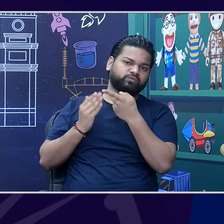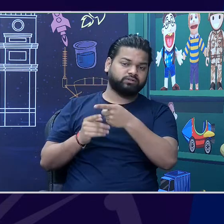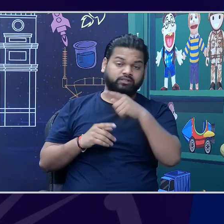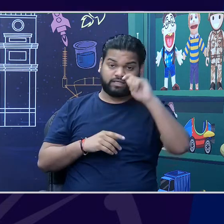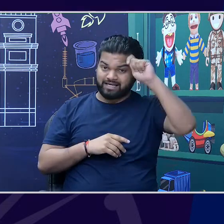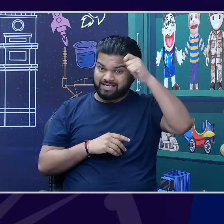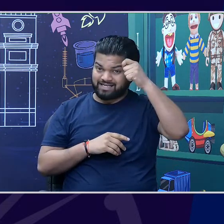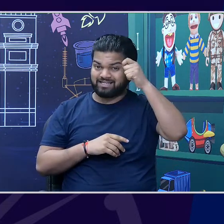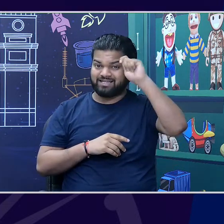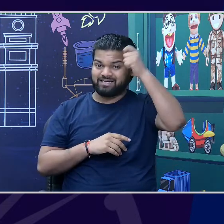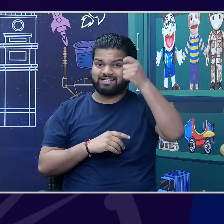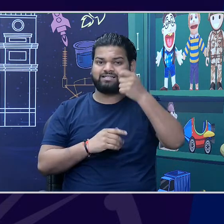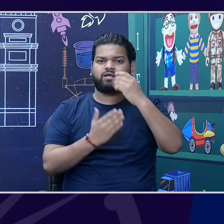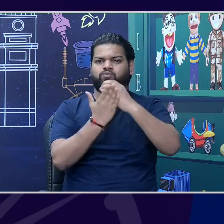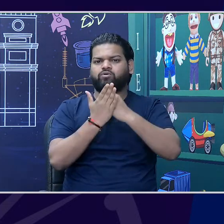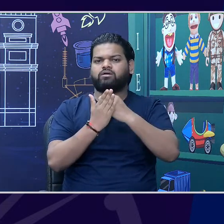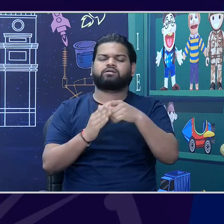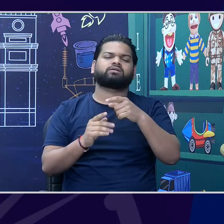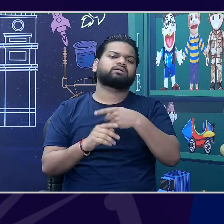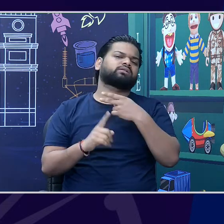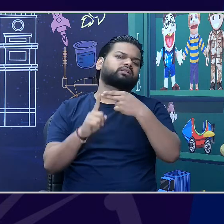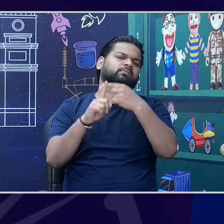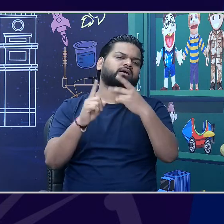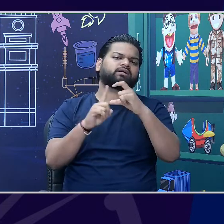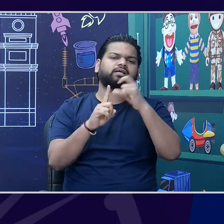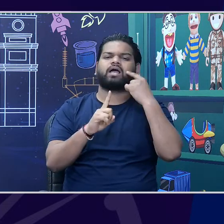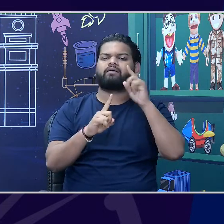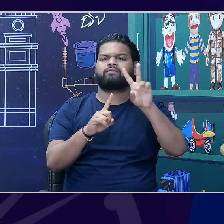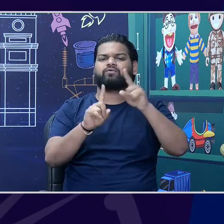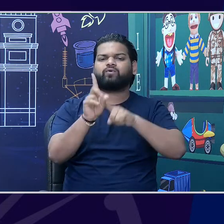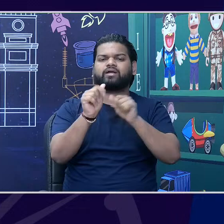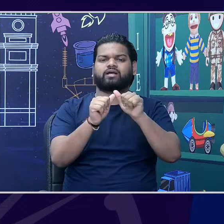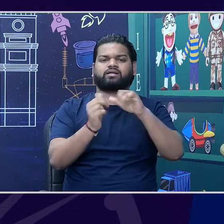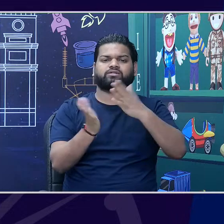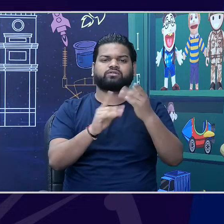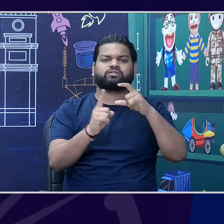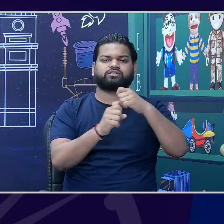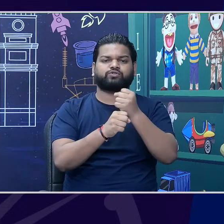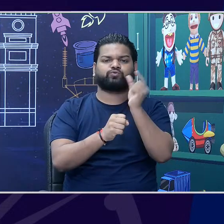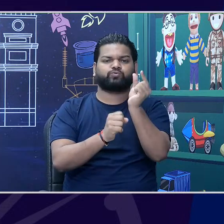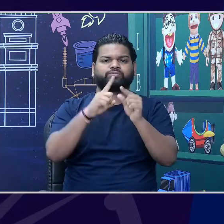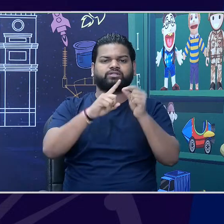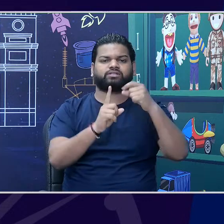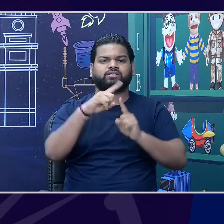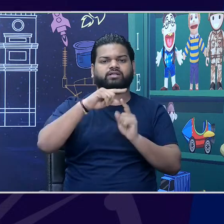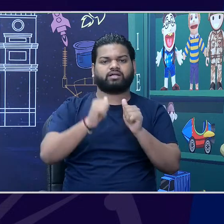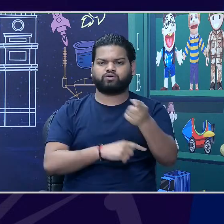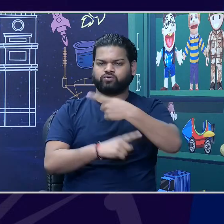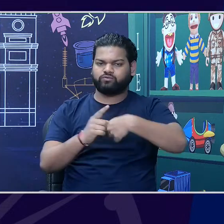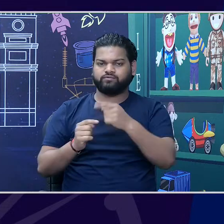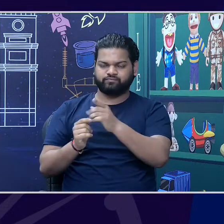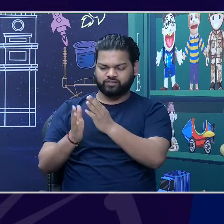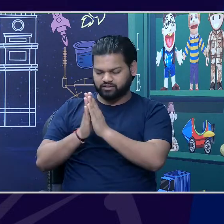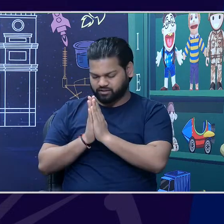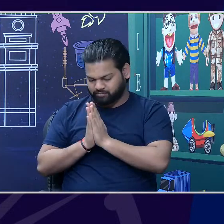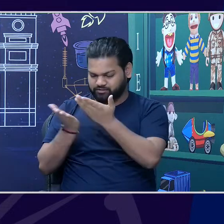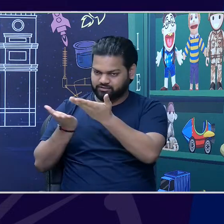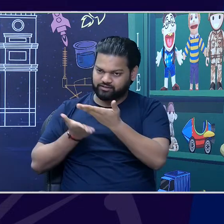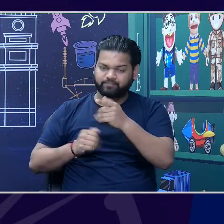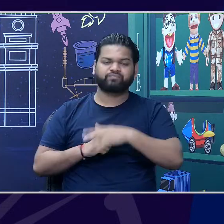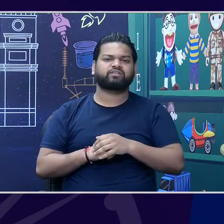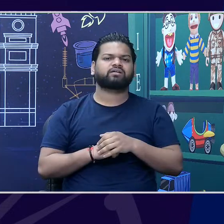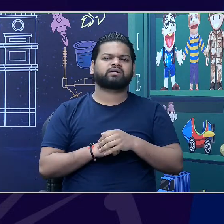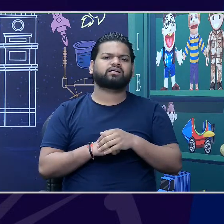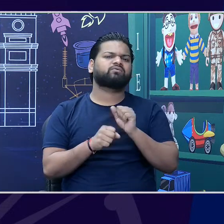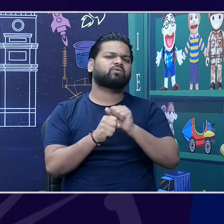English session. Miss Divya Gupta is here with us in the studio. Namaskar and a very warm welcome. She is the mentor